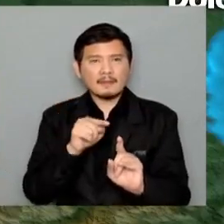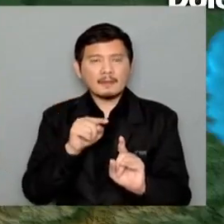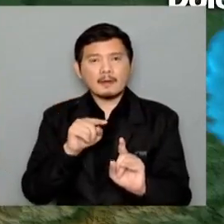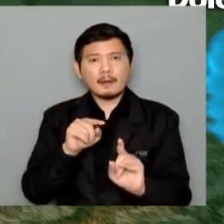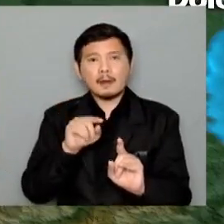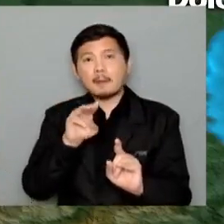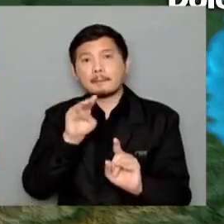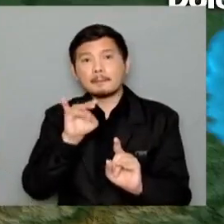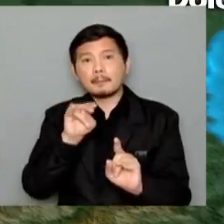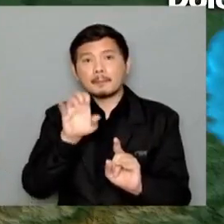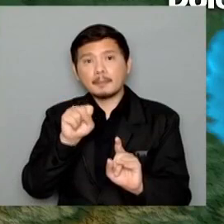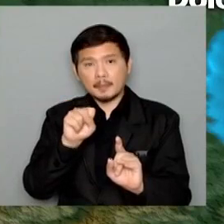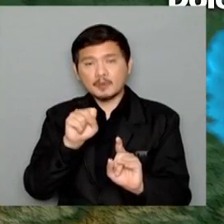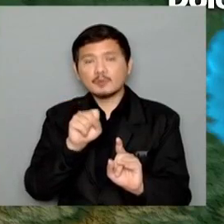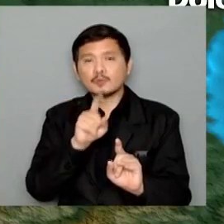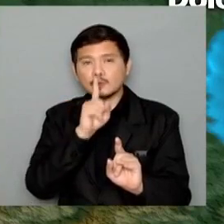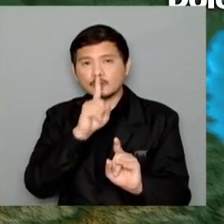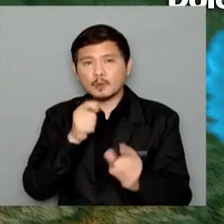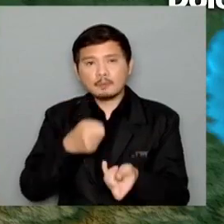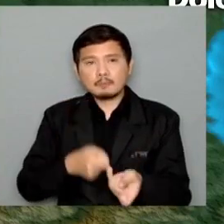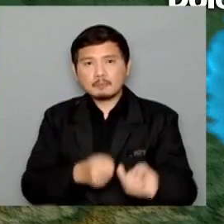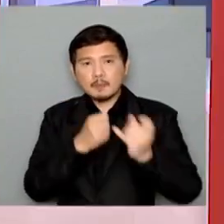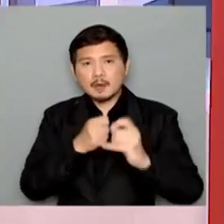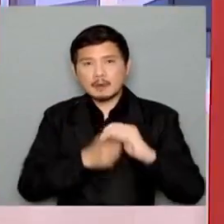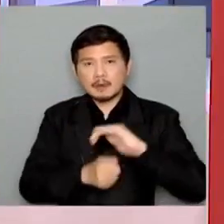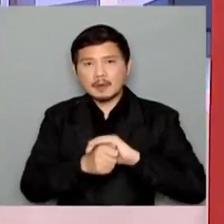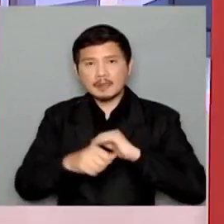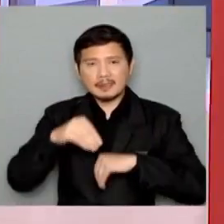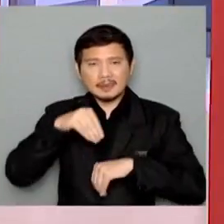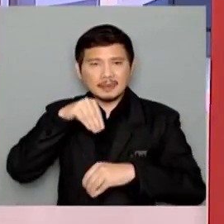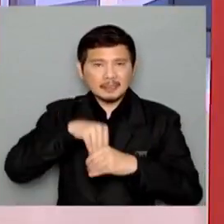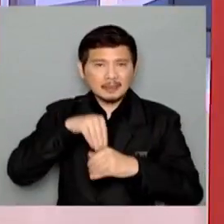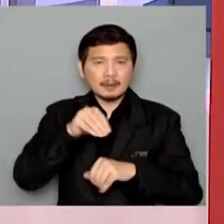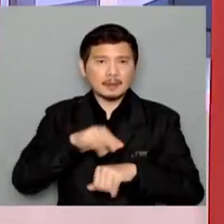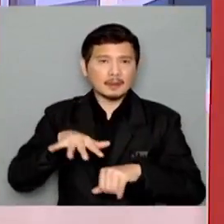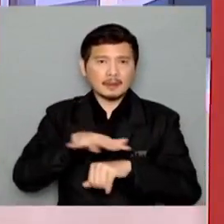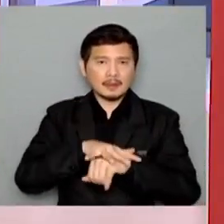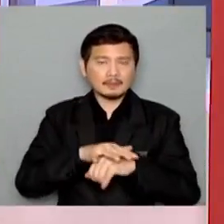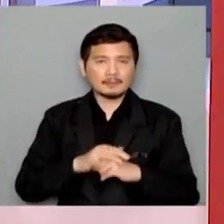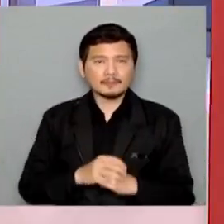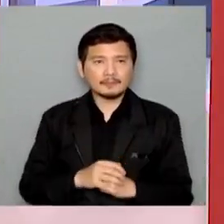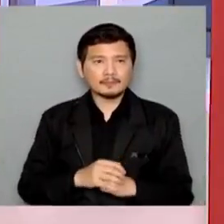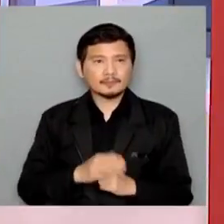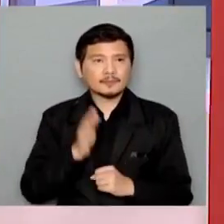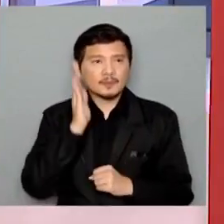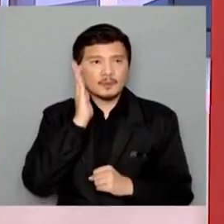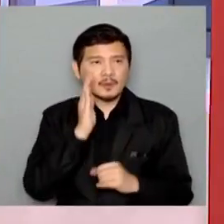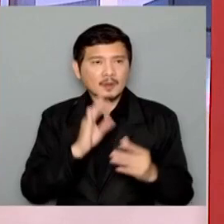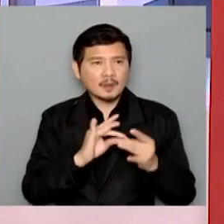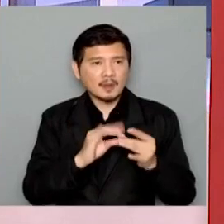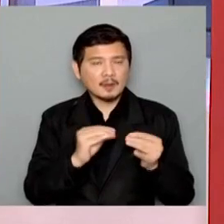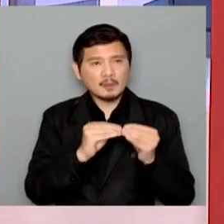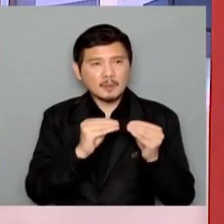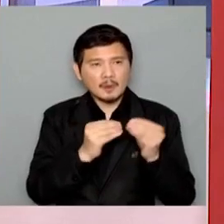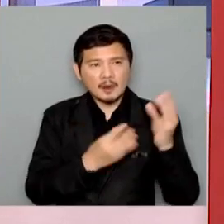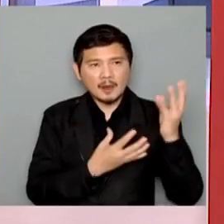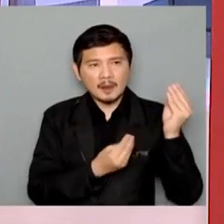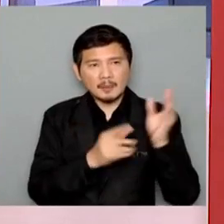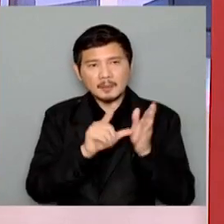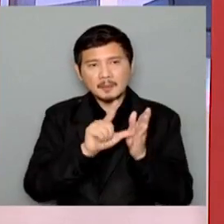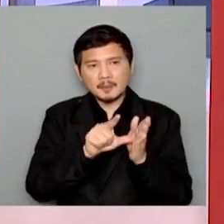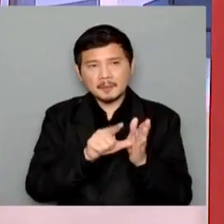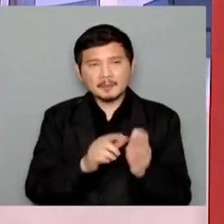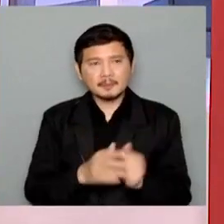planted in the area. Mm-hmm. All right. So this story continues to develop. We're going to try and get back to you, Bianca, for more on this story